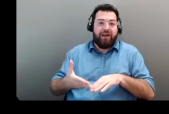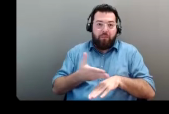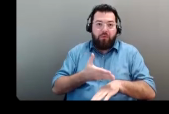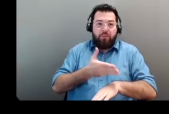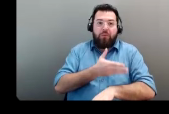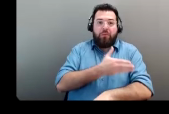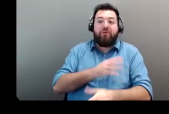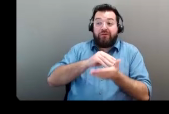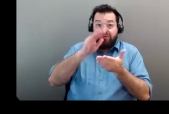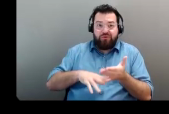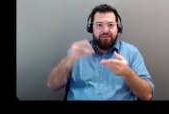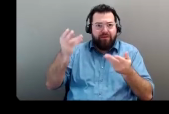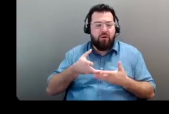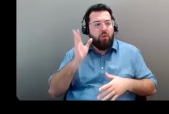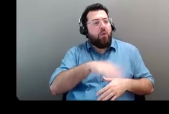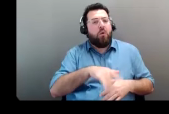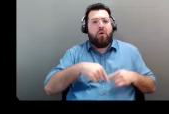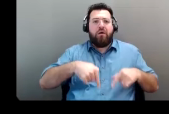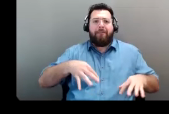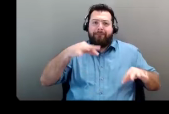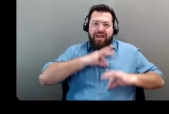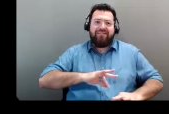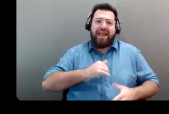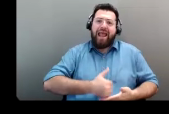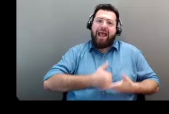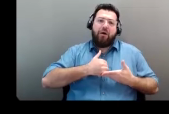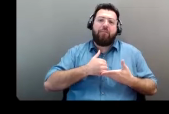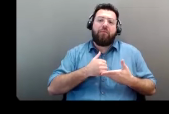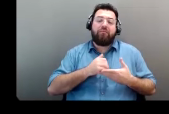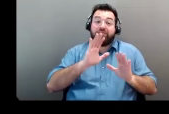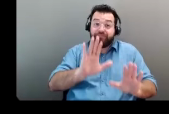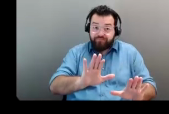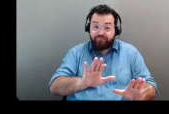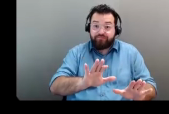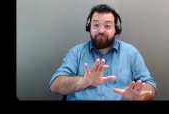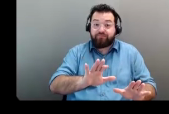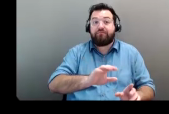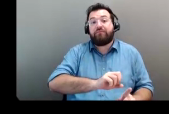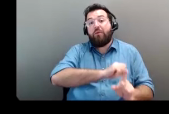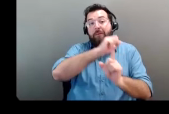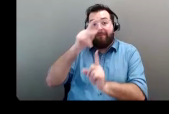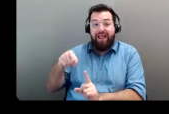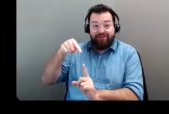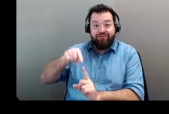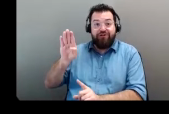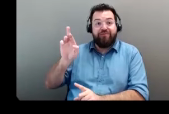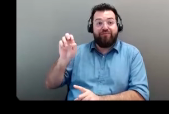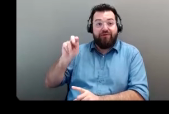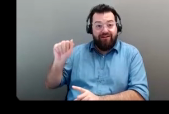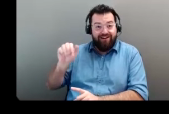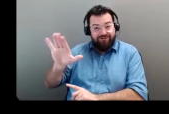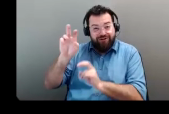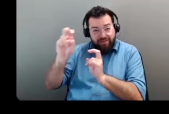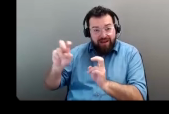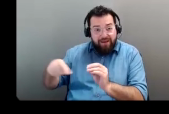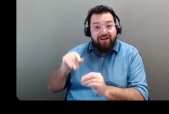where students say it has been very helpful to them. Now, harping back to Breanna's topic, can students